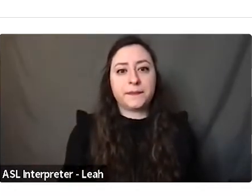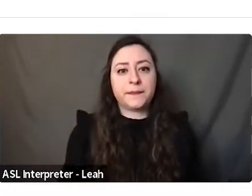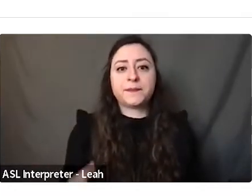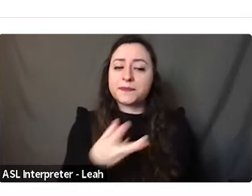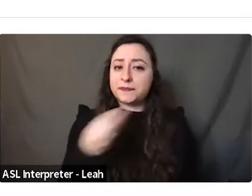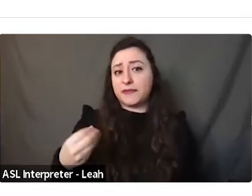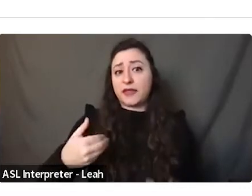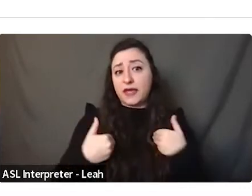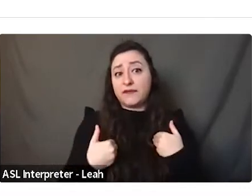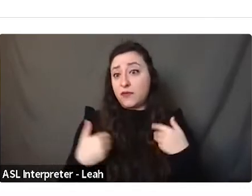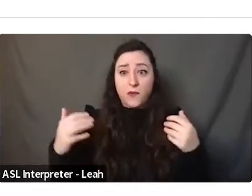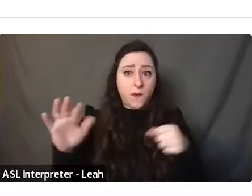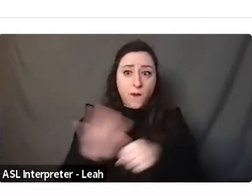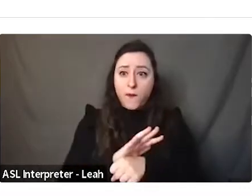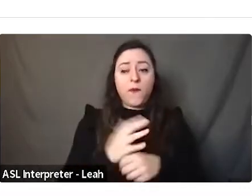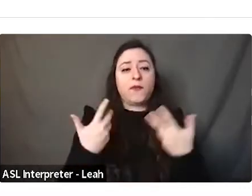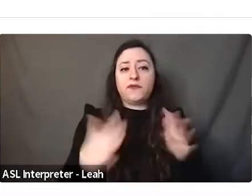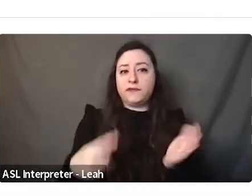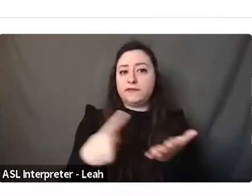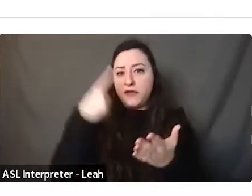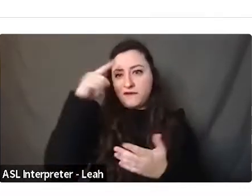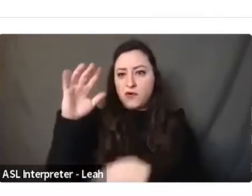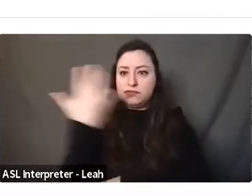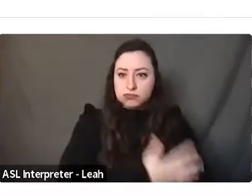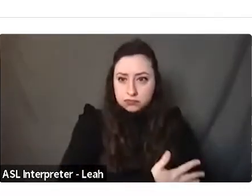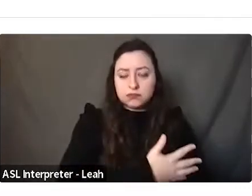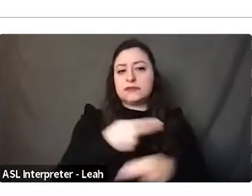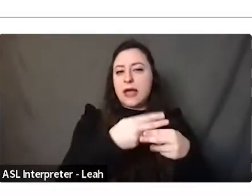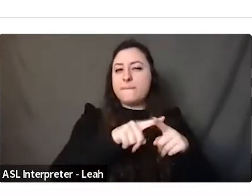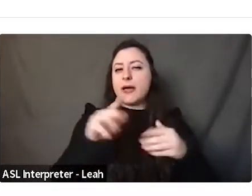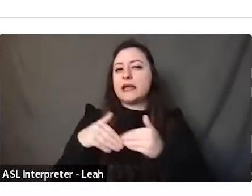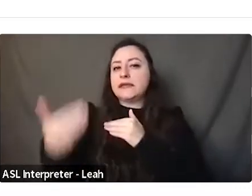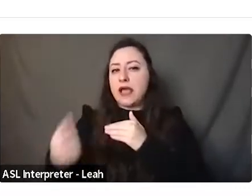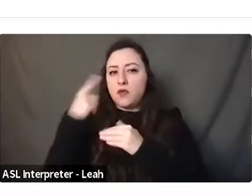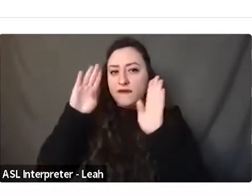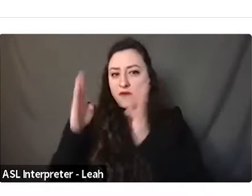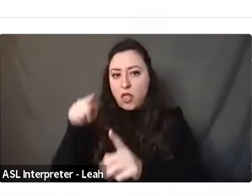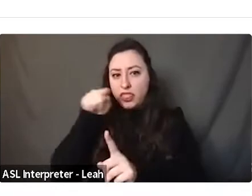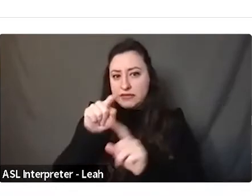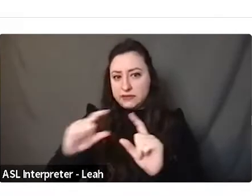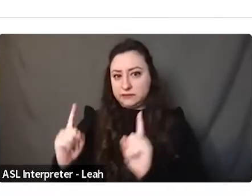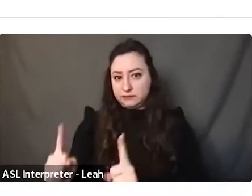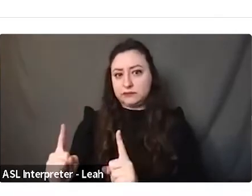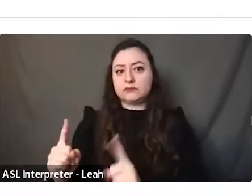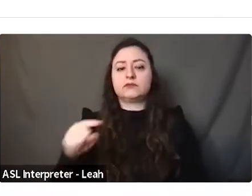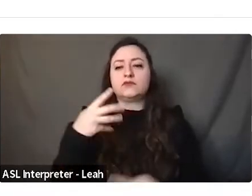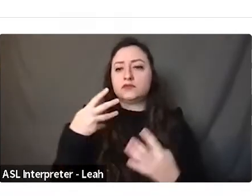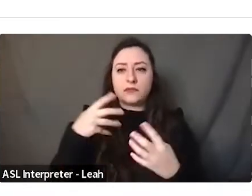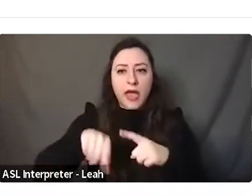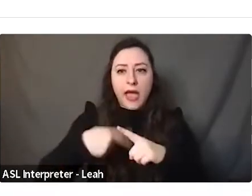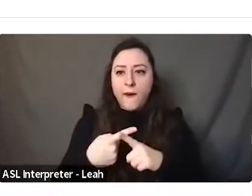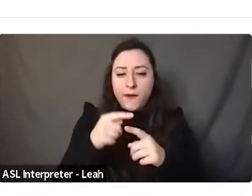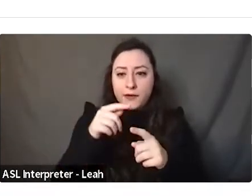And there's a whole piece we've done on deforestation side, but in the next slides, I'm going to focus on this part: how we track things from